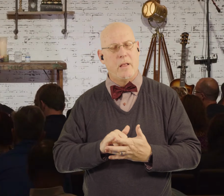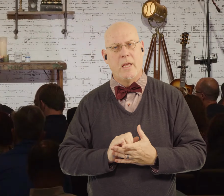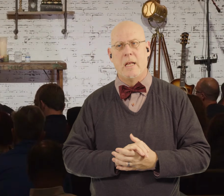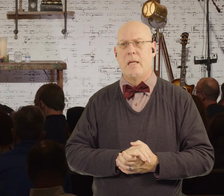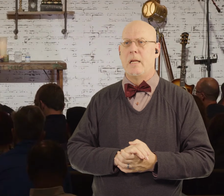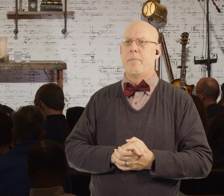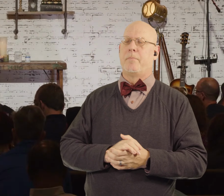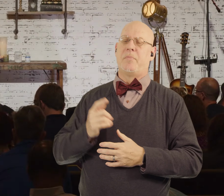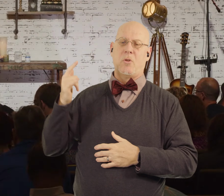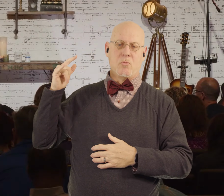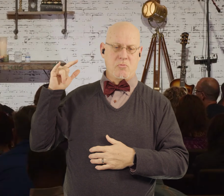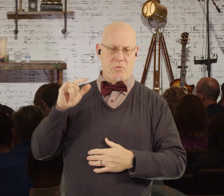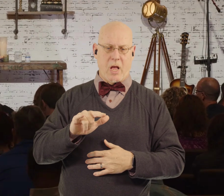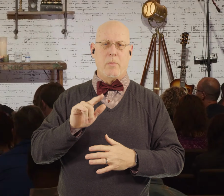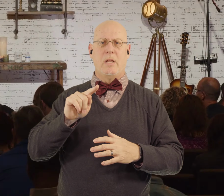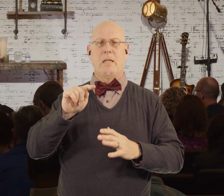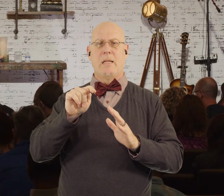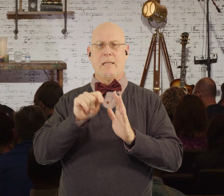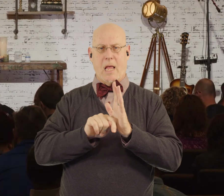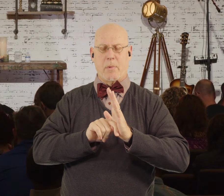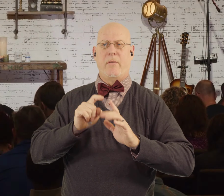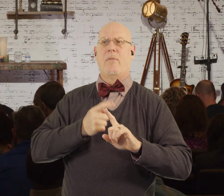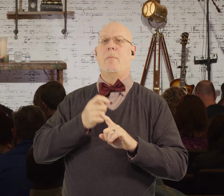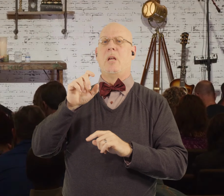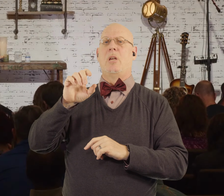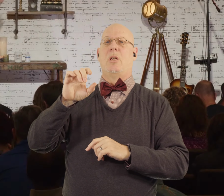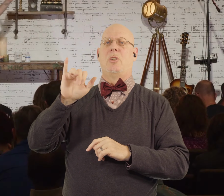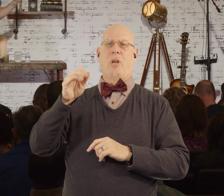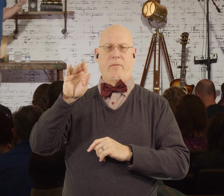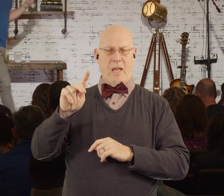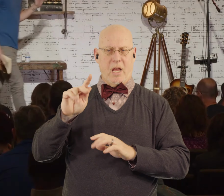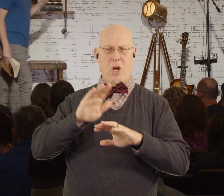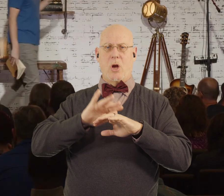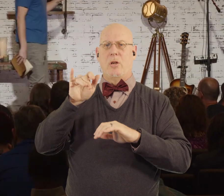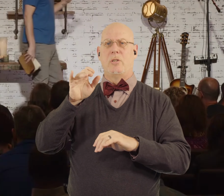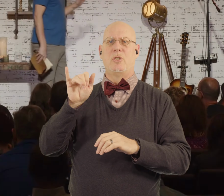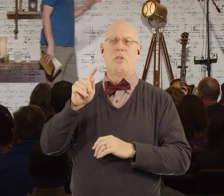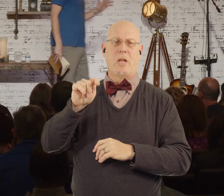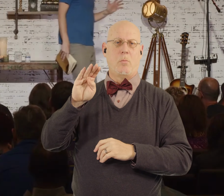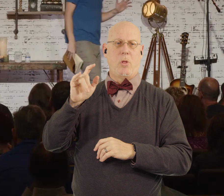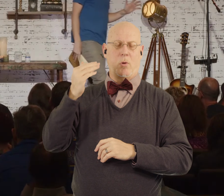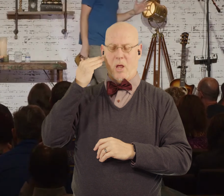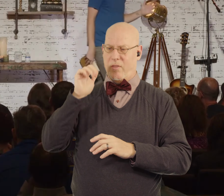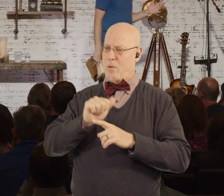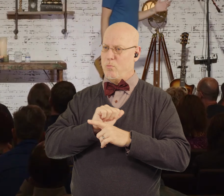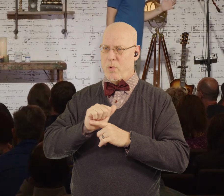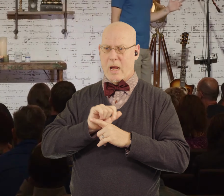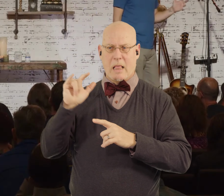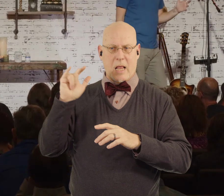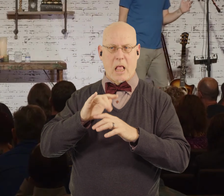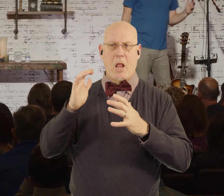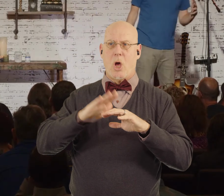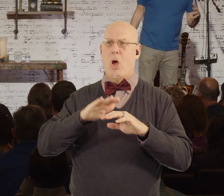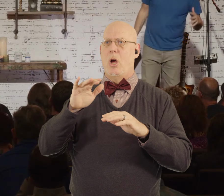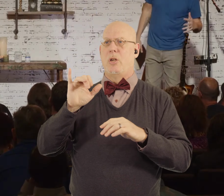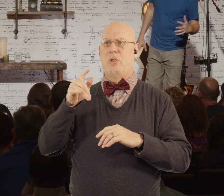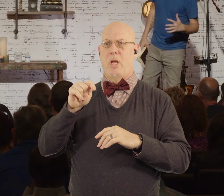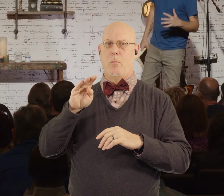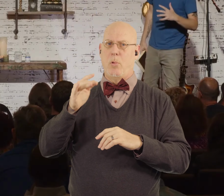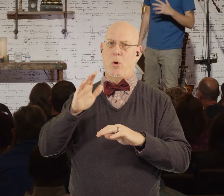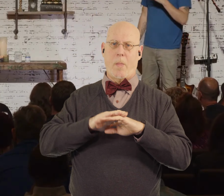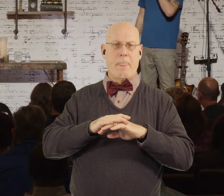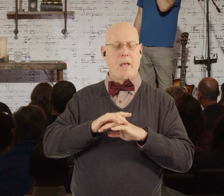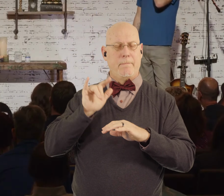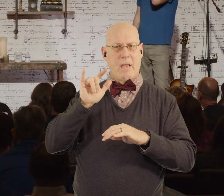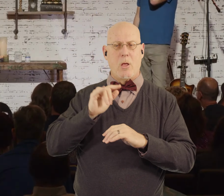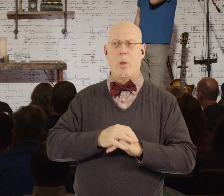get that. Like, I feel that. We were coming into Tampa from JFK on JetBlue. I don't know if they practice landing a lot